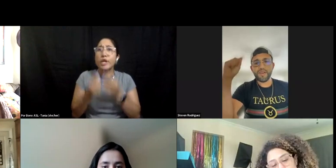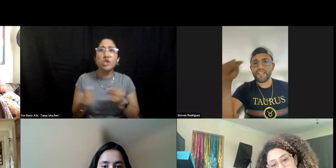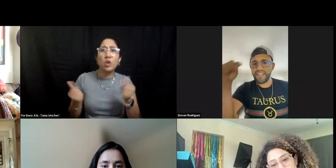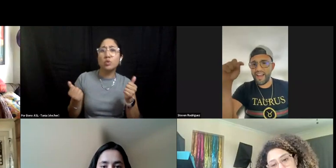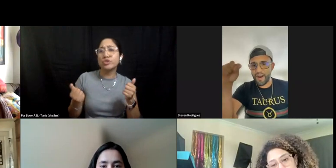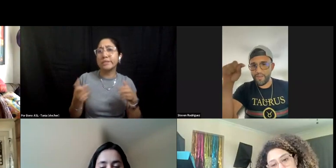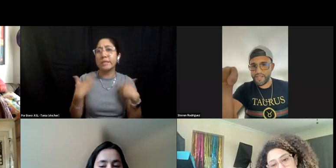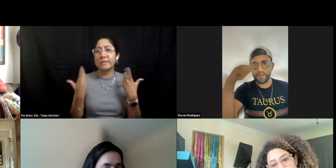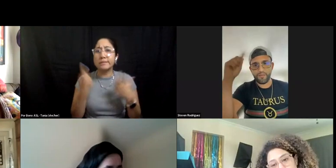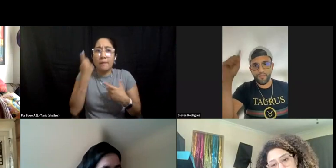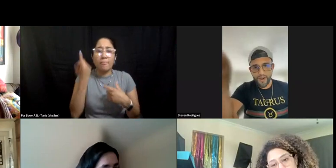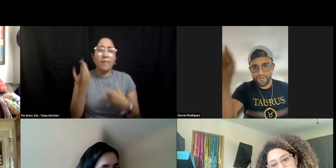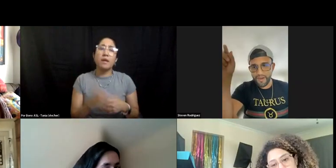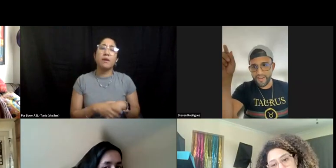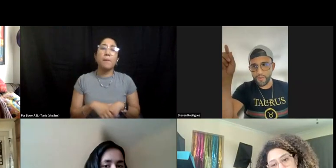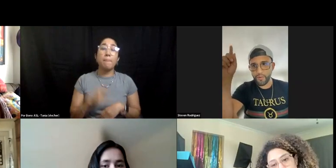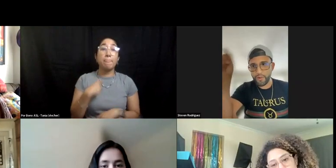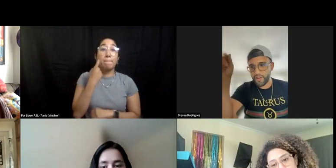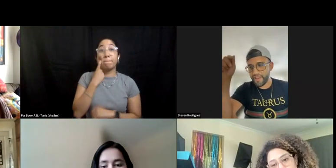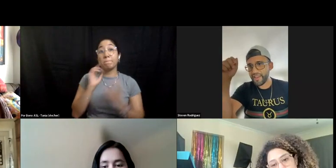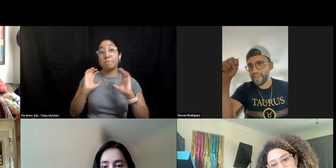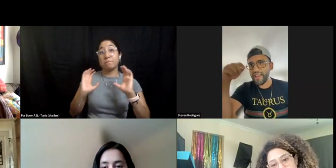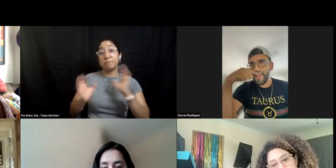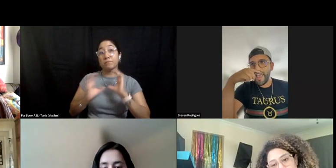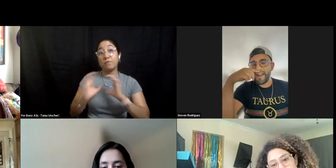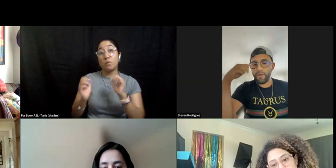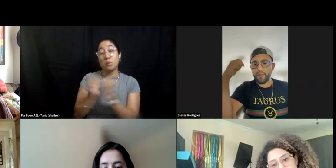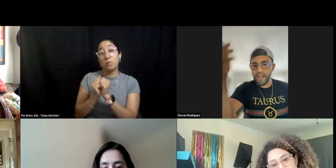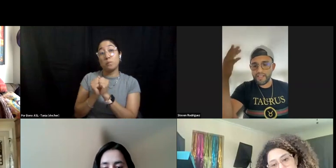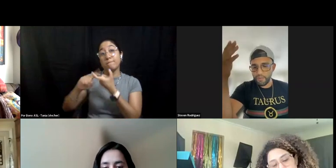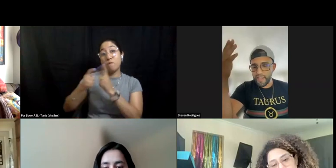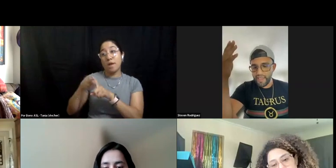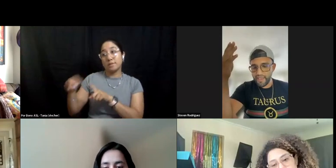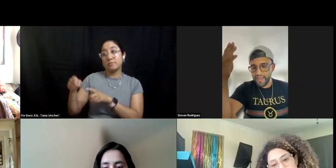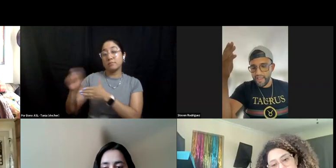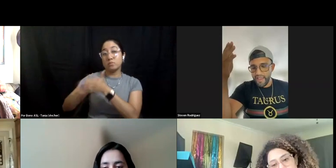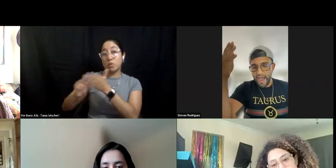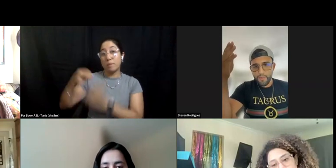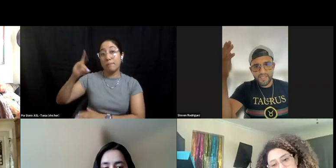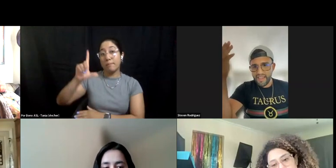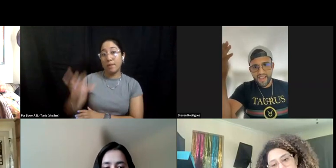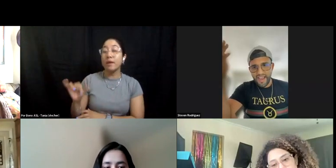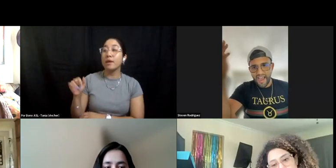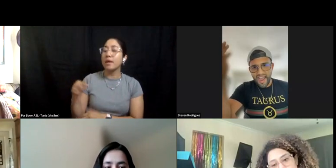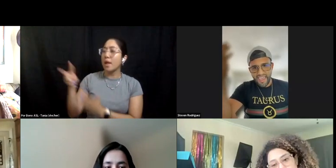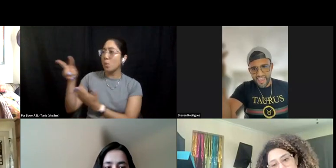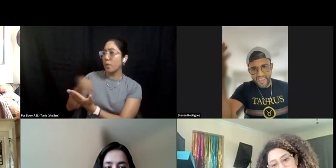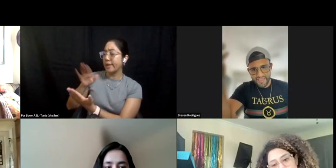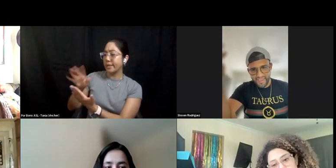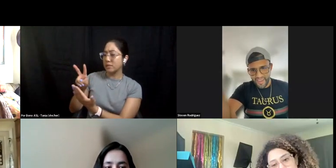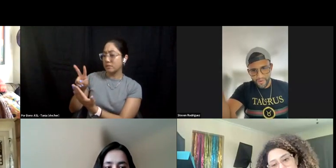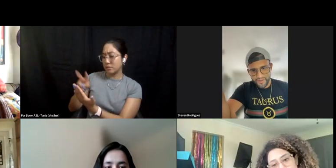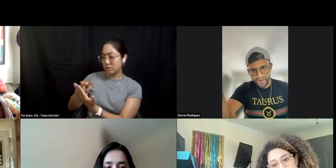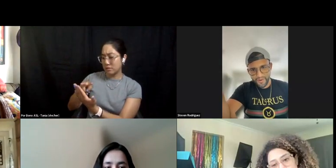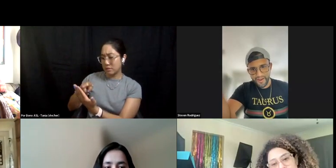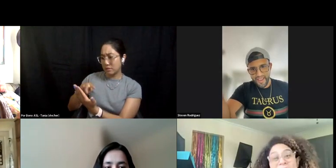And then I recently had a conversation with a friend of mine who wrote a play. And when I read his play, I was like, I hate